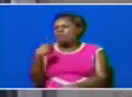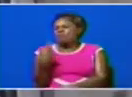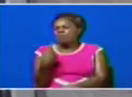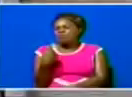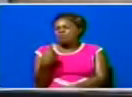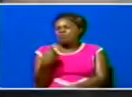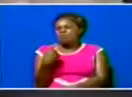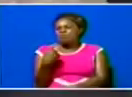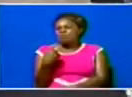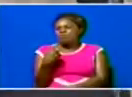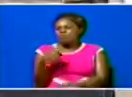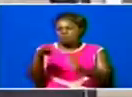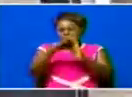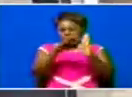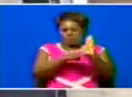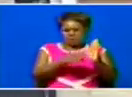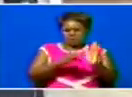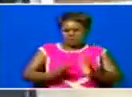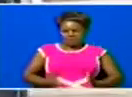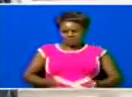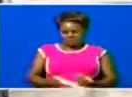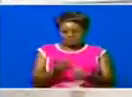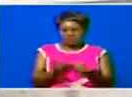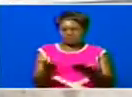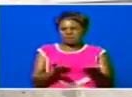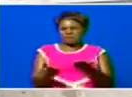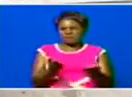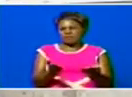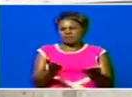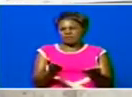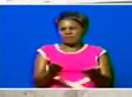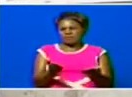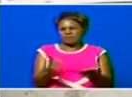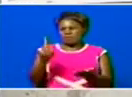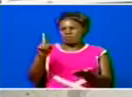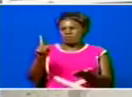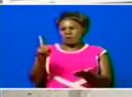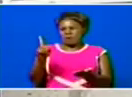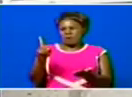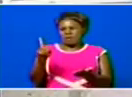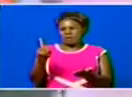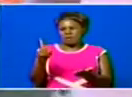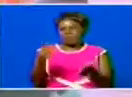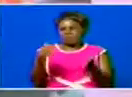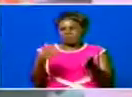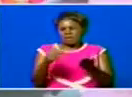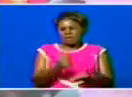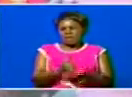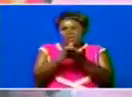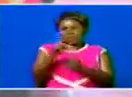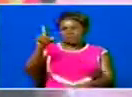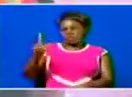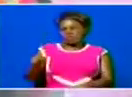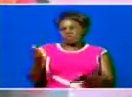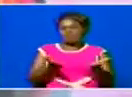The initiative to offer maternity services under a social insurance scheme is one that overcomes the barrier of affordability of